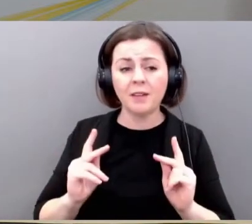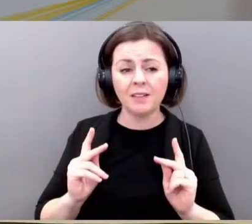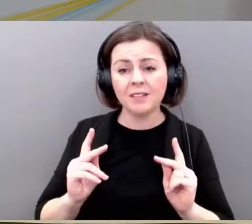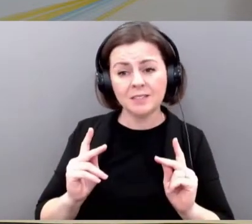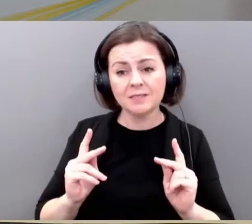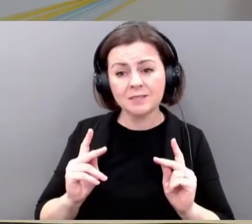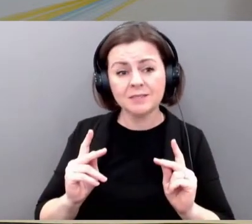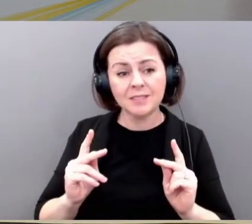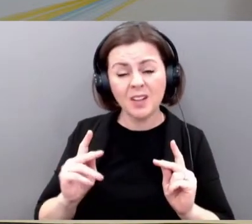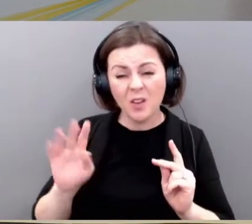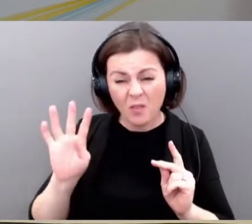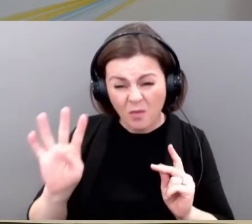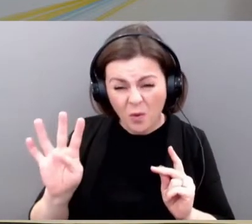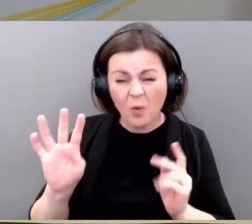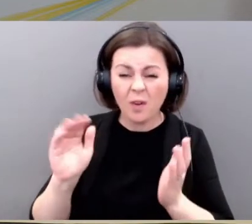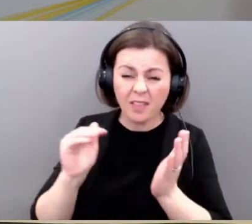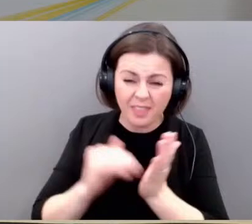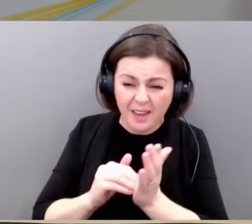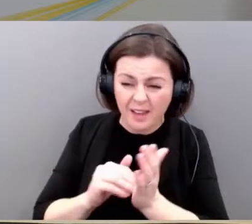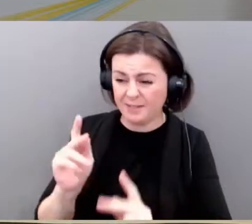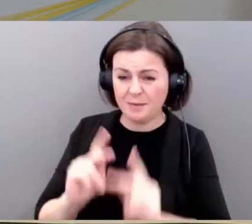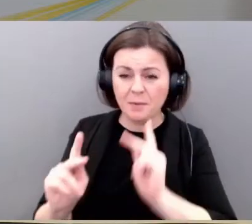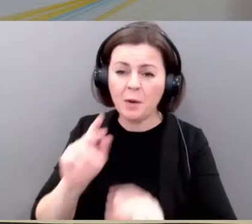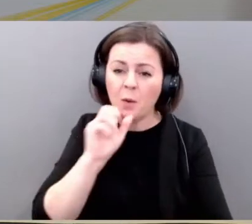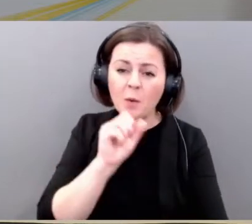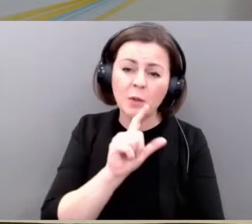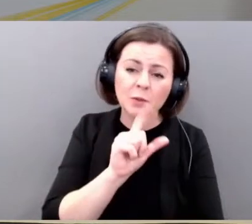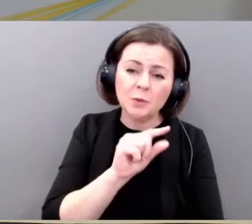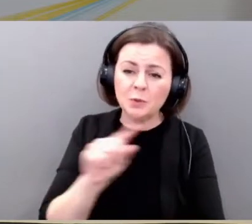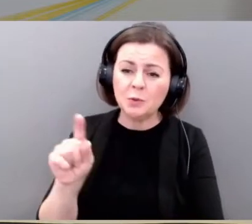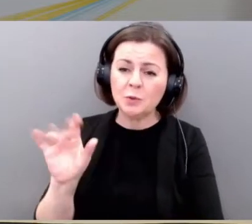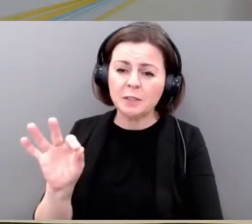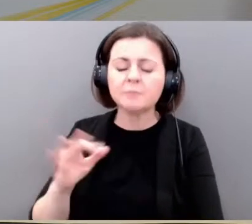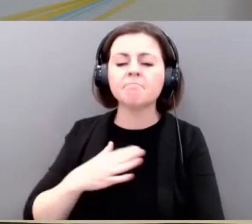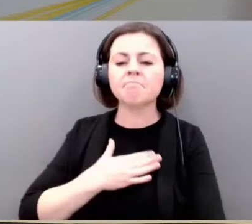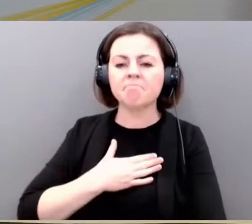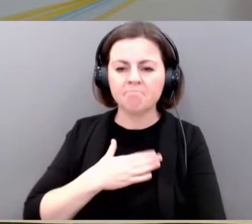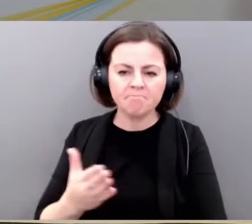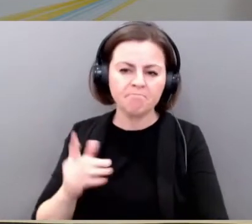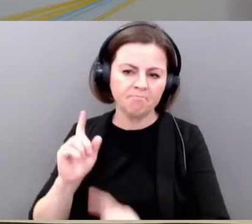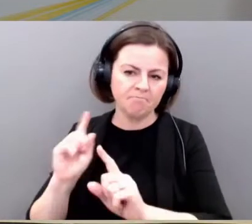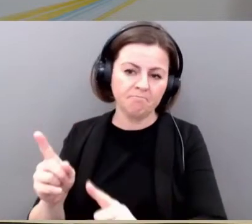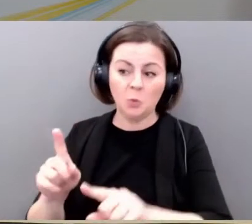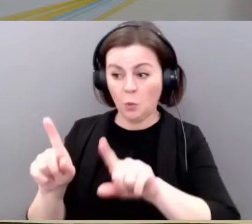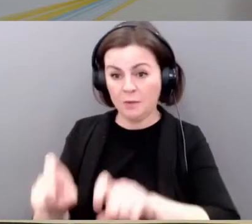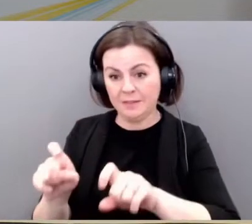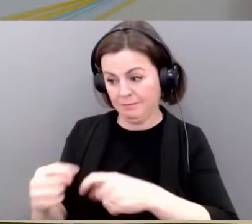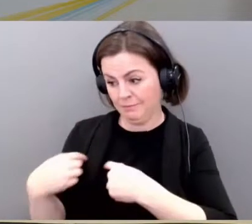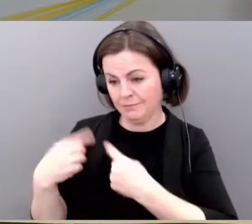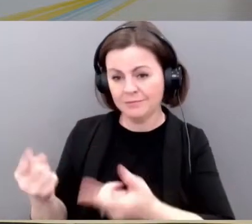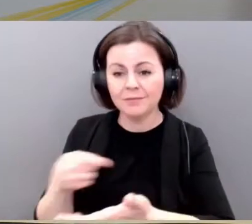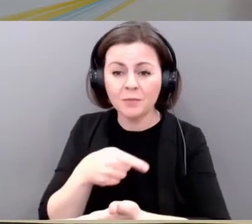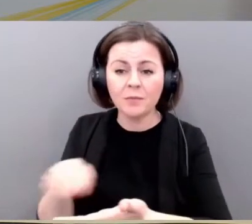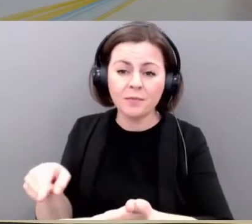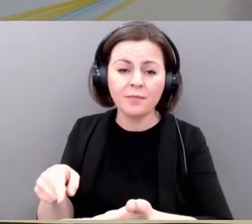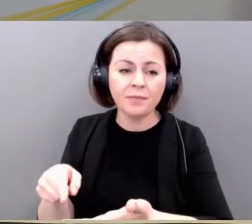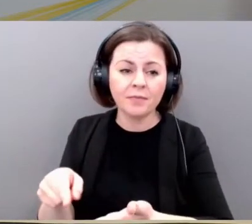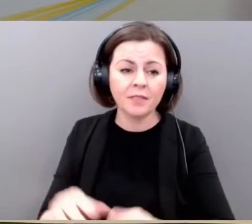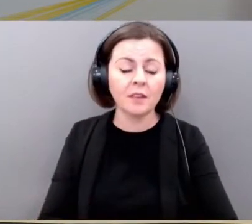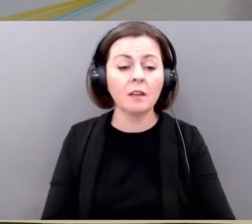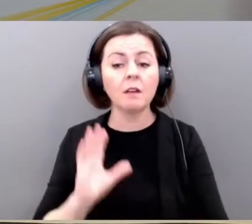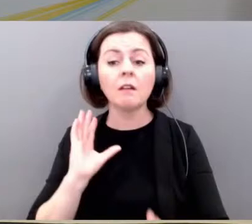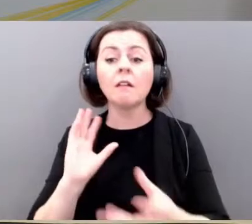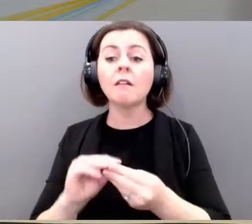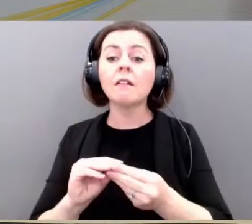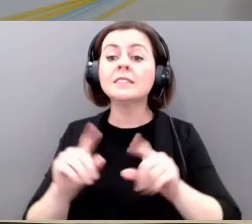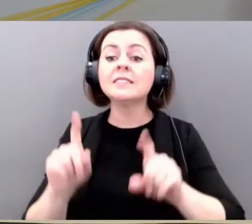over 4,000 people aged 20 to 29 would be tested in that period of time this week. To date,